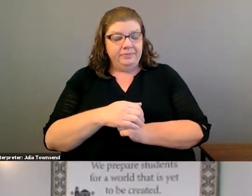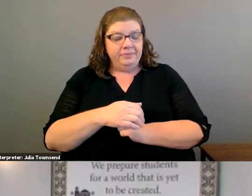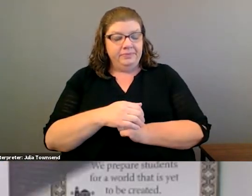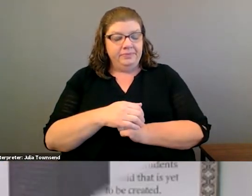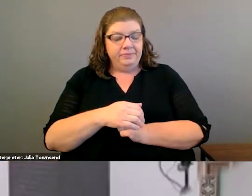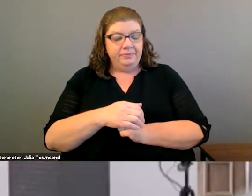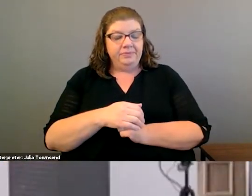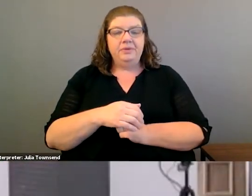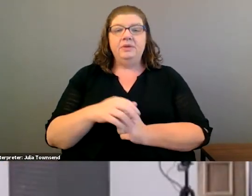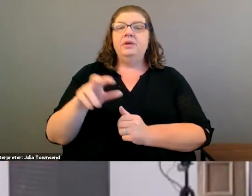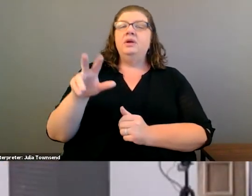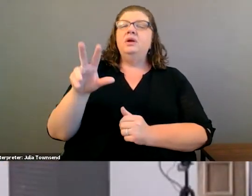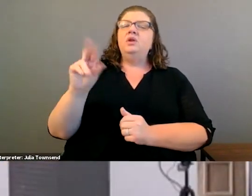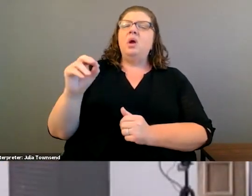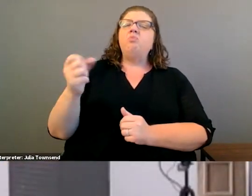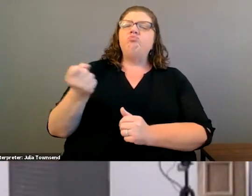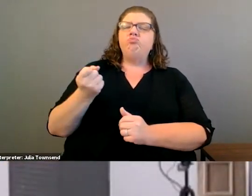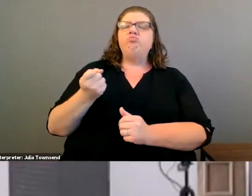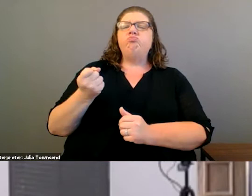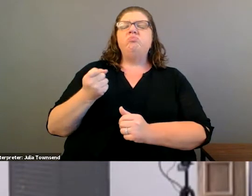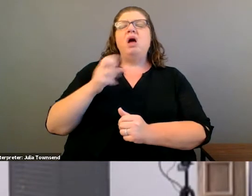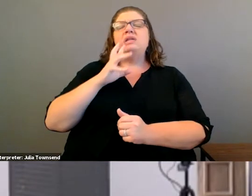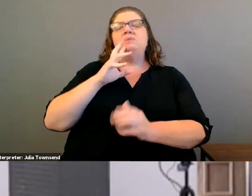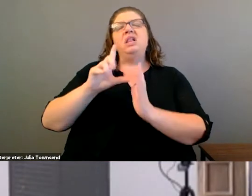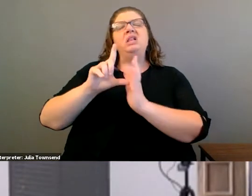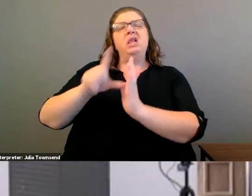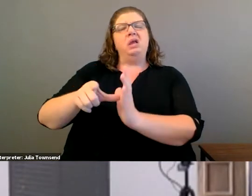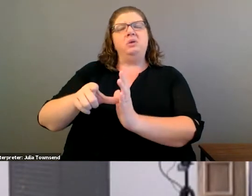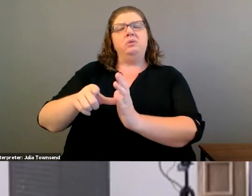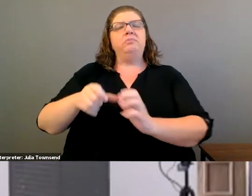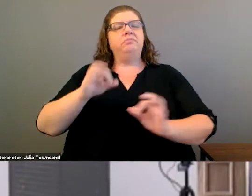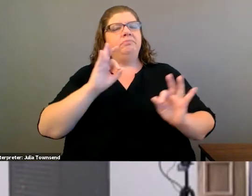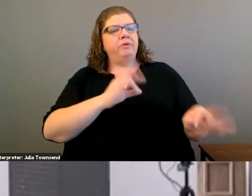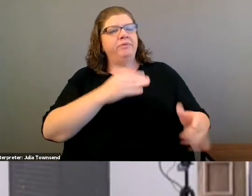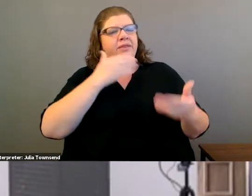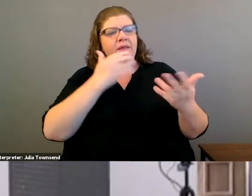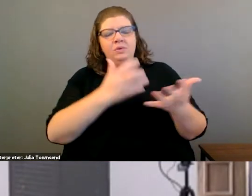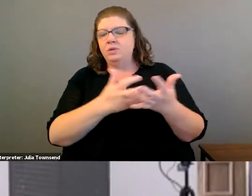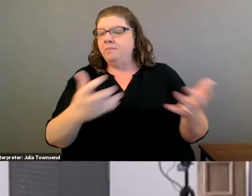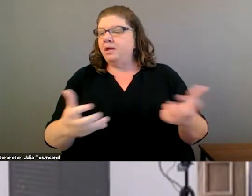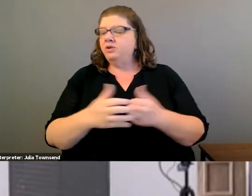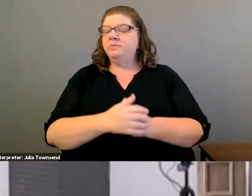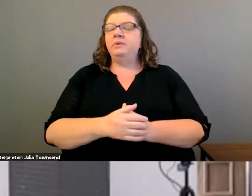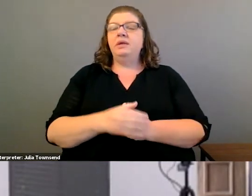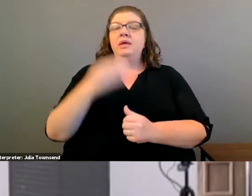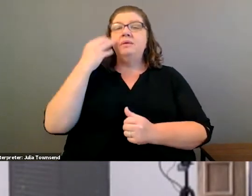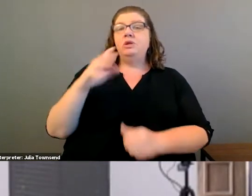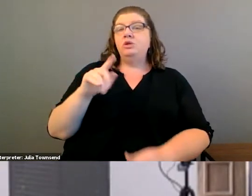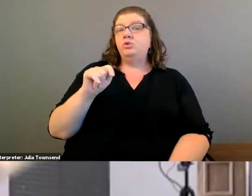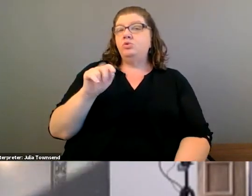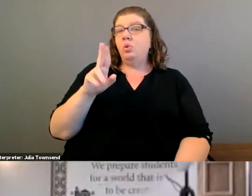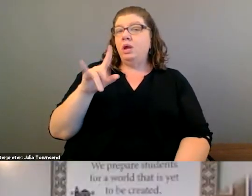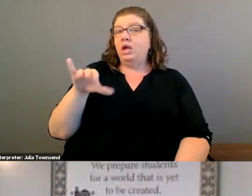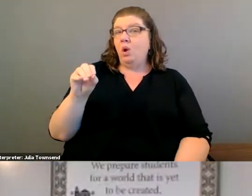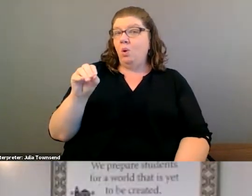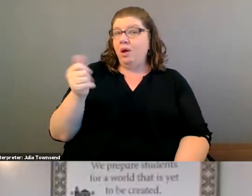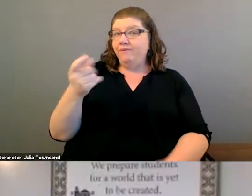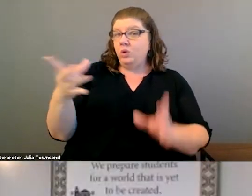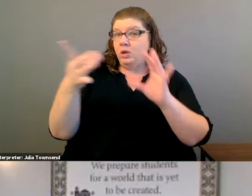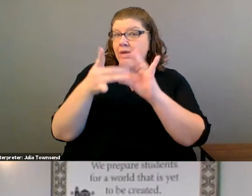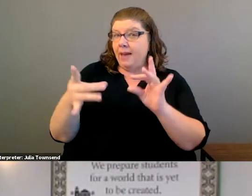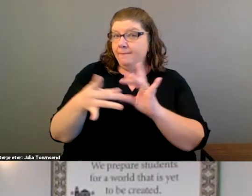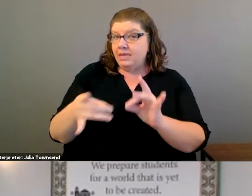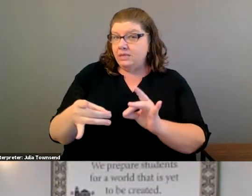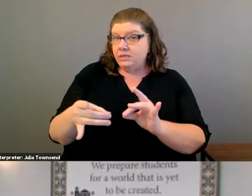No, I'll speak to this in a later action item. That's perfect. Thank you so much. Ms. Trujillo, I believe we have a few comments on